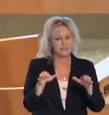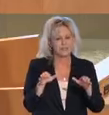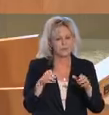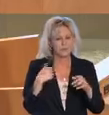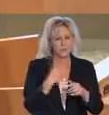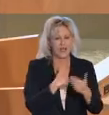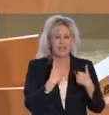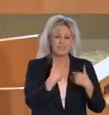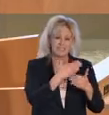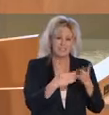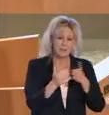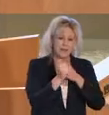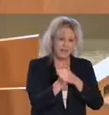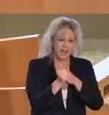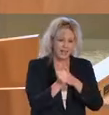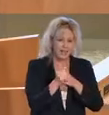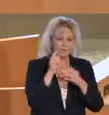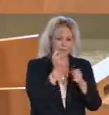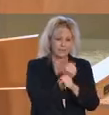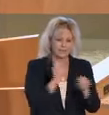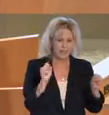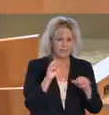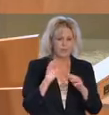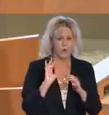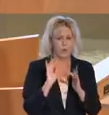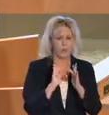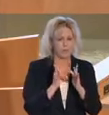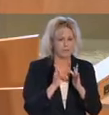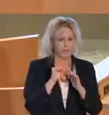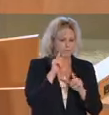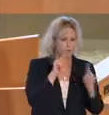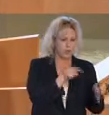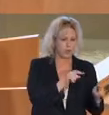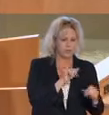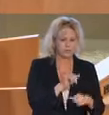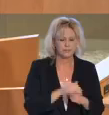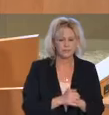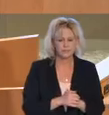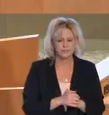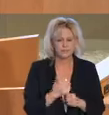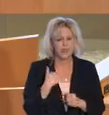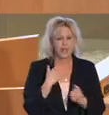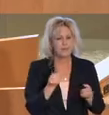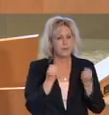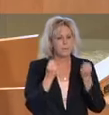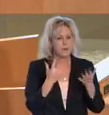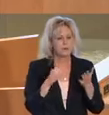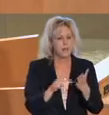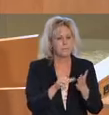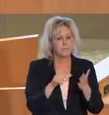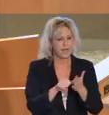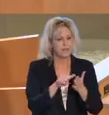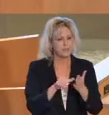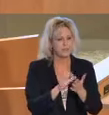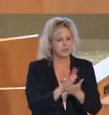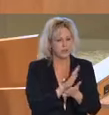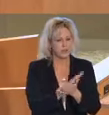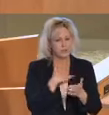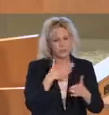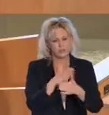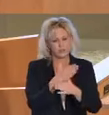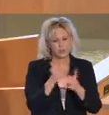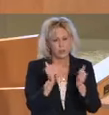have guidelines to do the safety on our website. In fact, we have a multi-page document that we're sharing with the